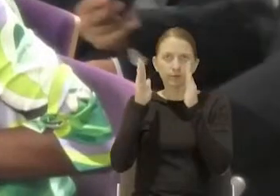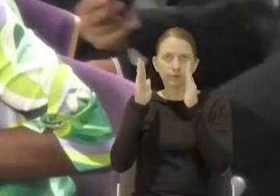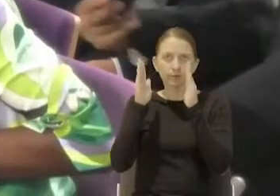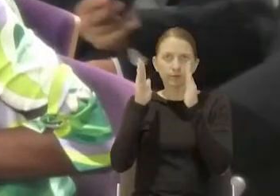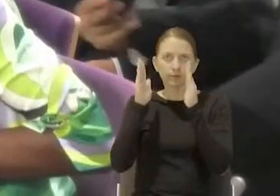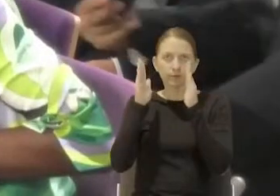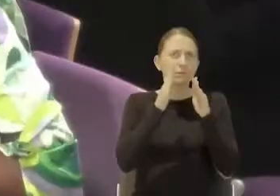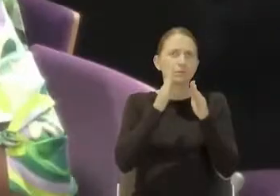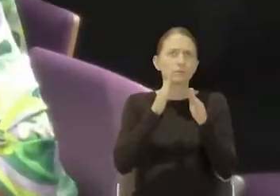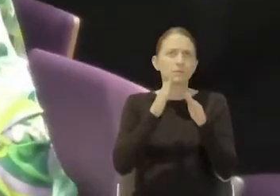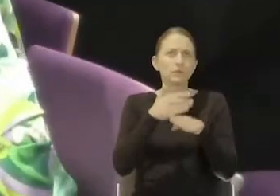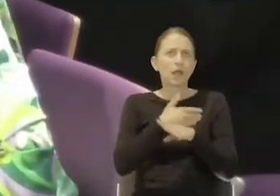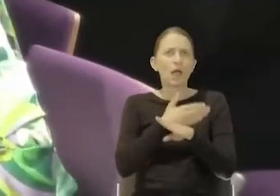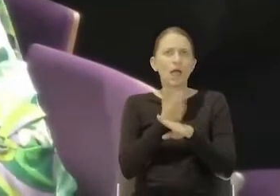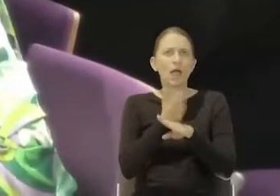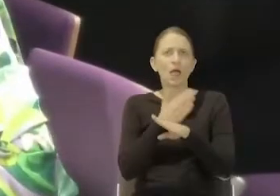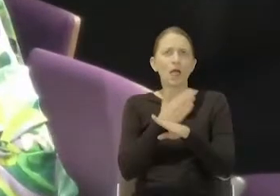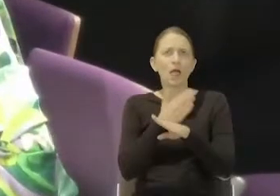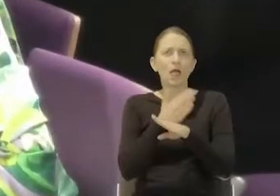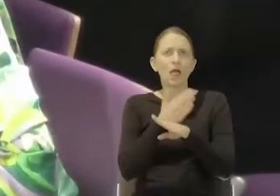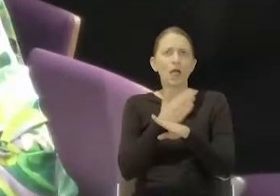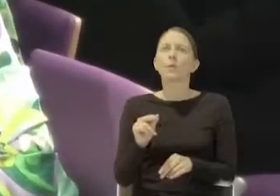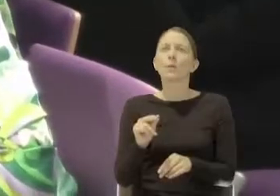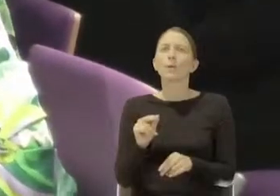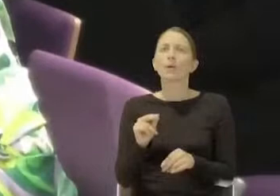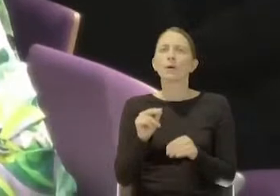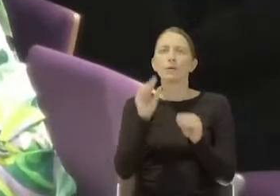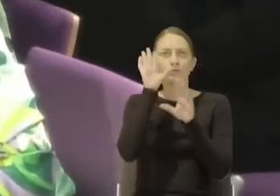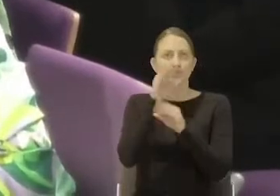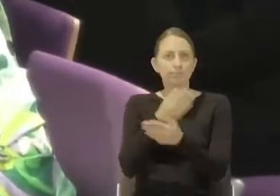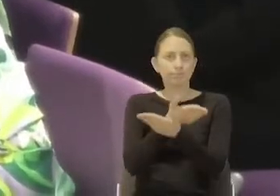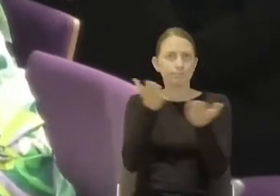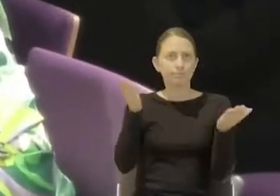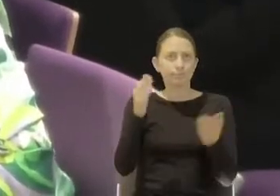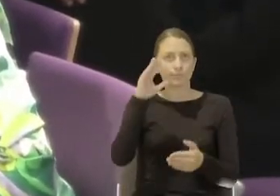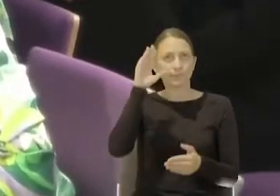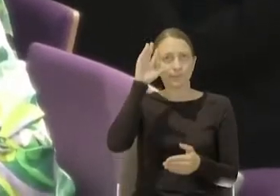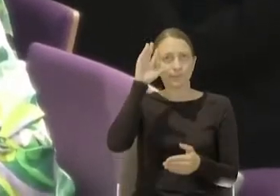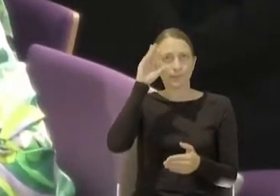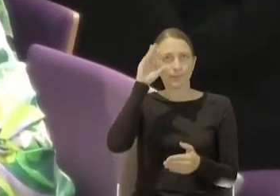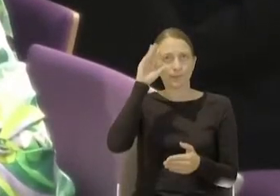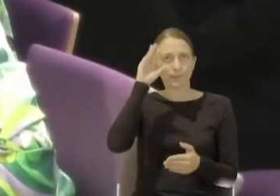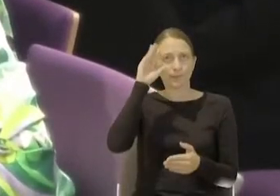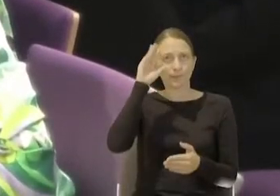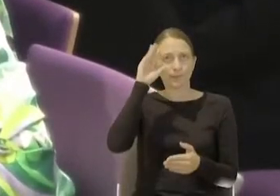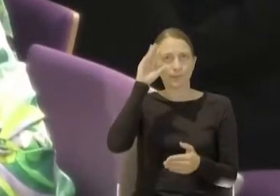session, distinguished guests, let me draw your attention to an important announcement.